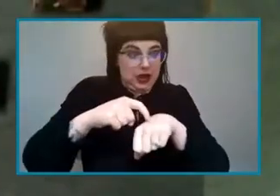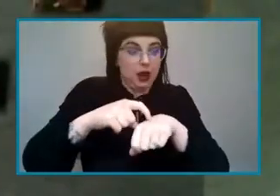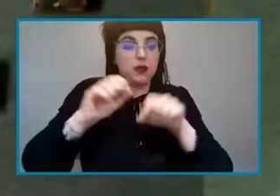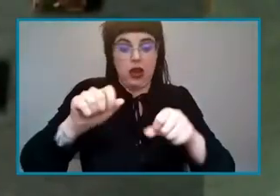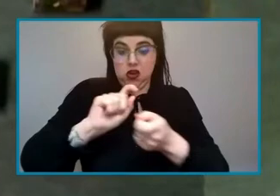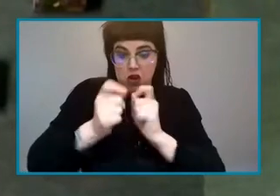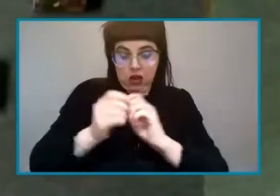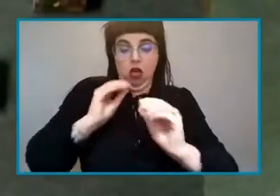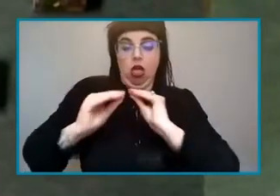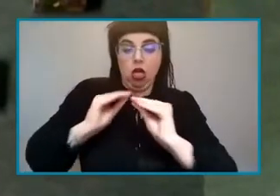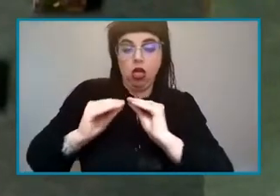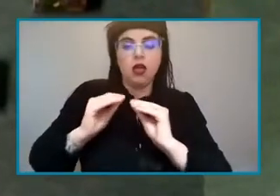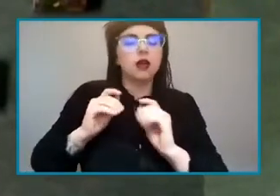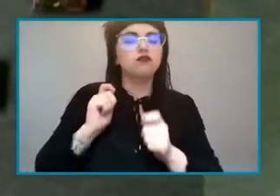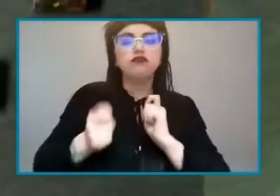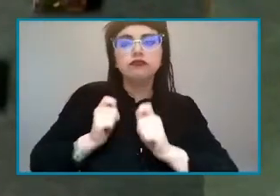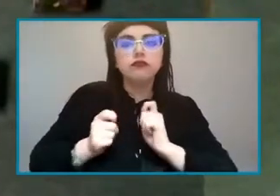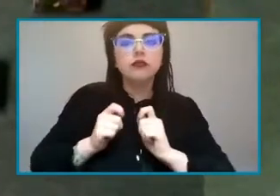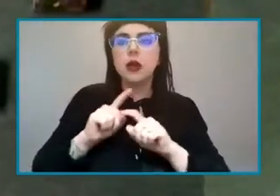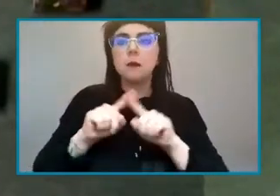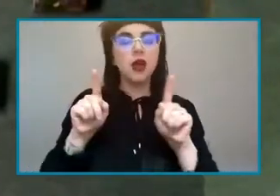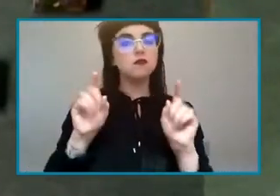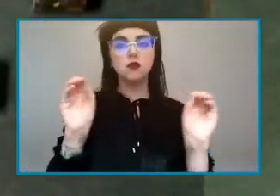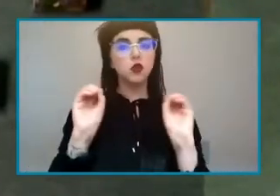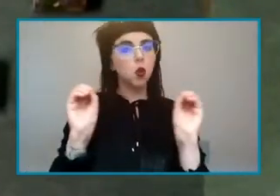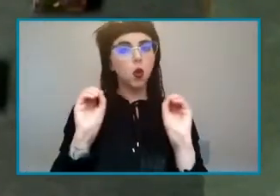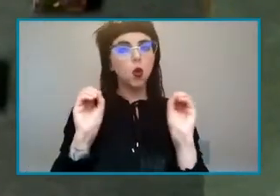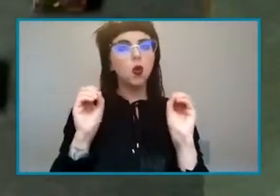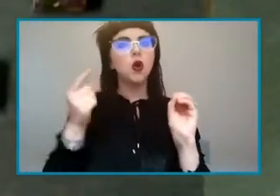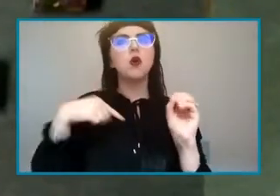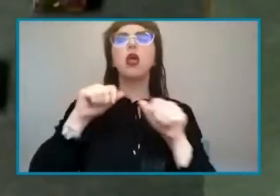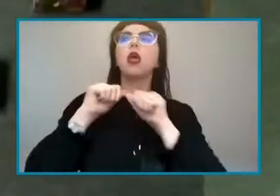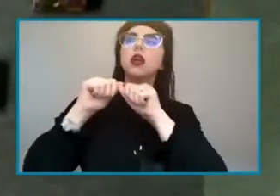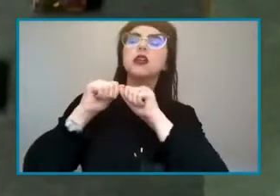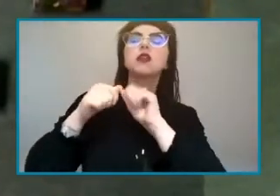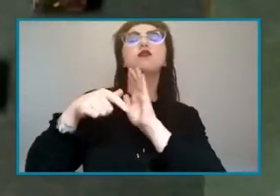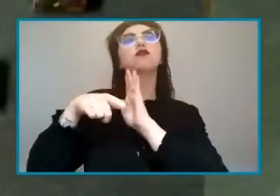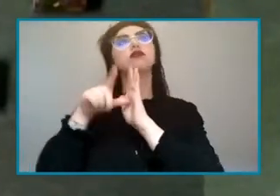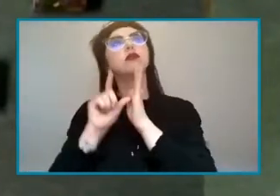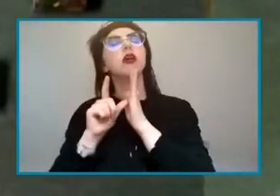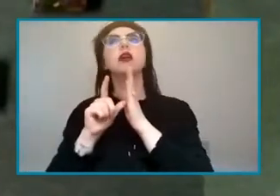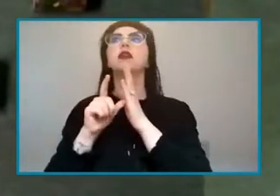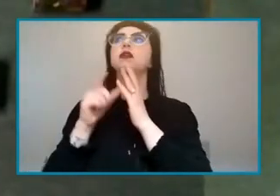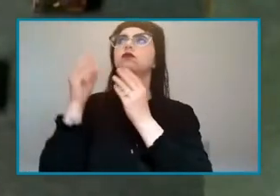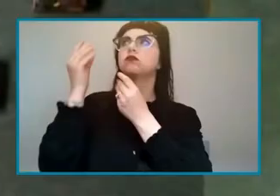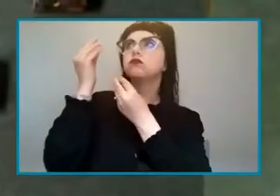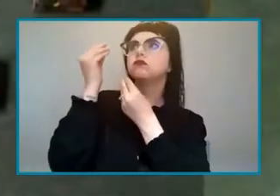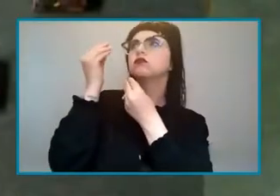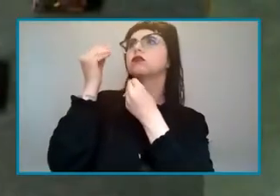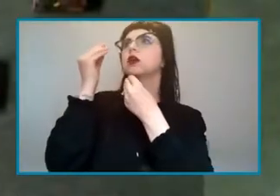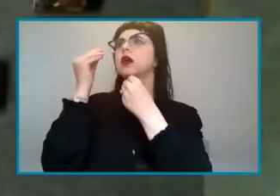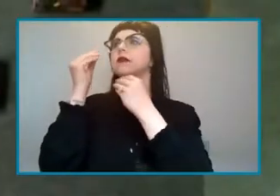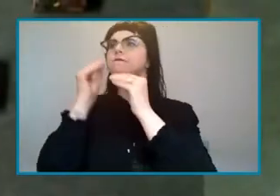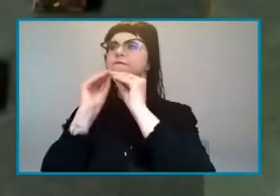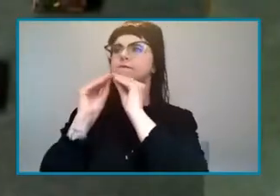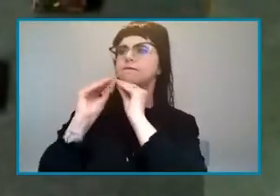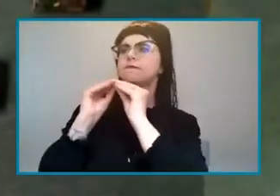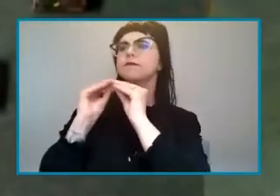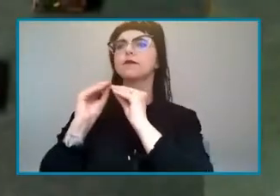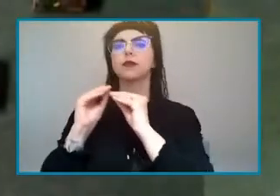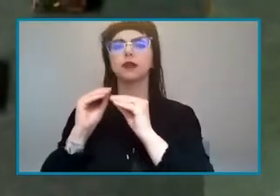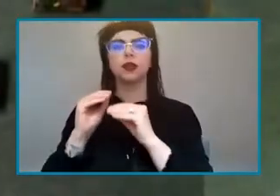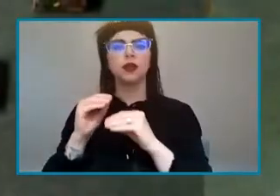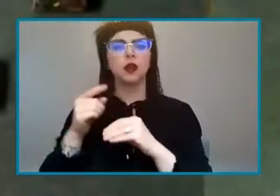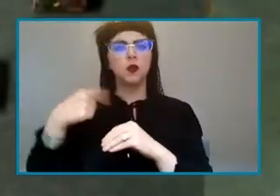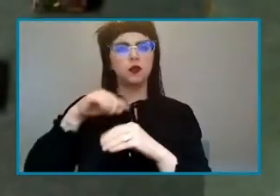be the case at all, that we could continue to reflect, and actually we were encouraged to reflect after the meeting, go back and read what we